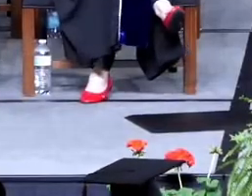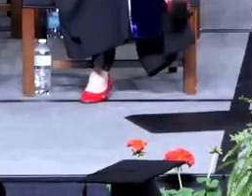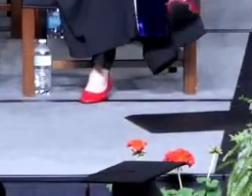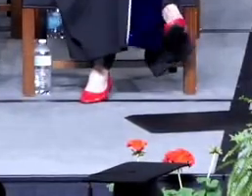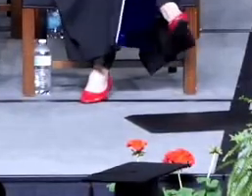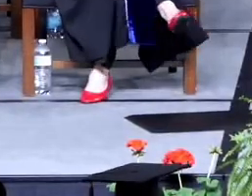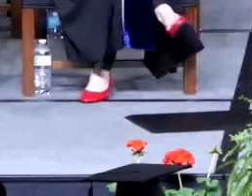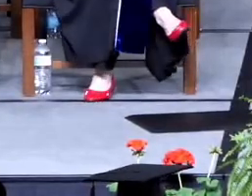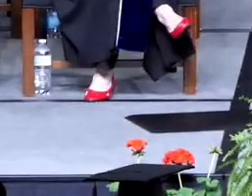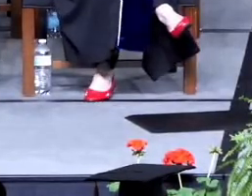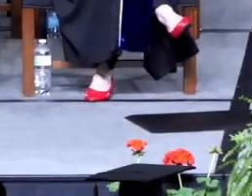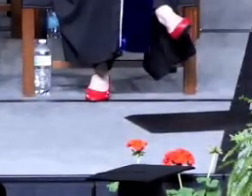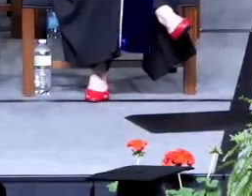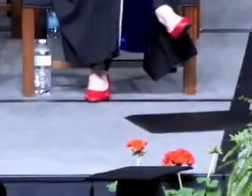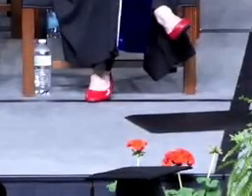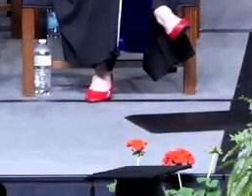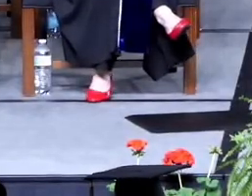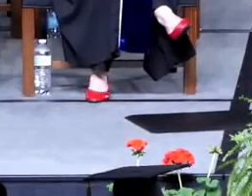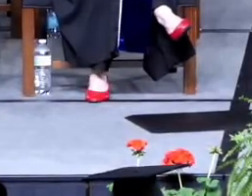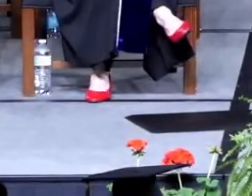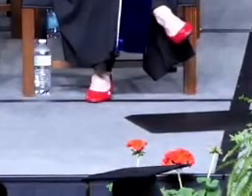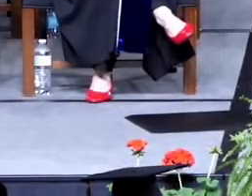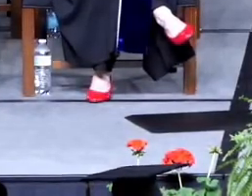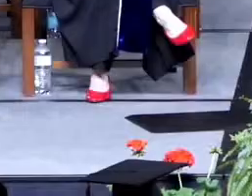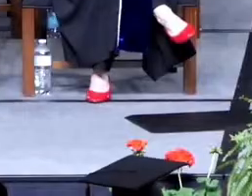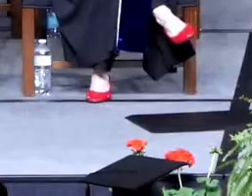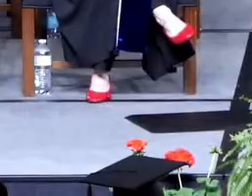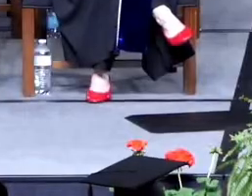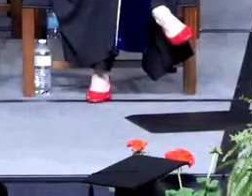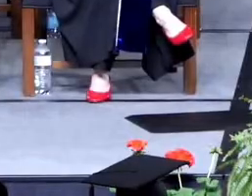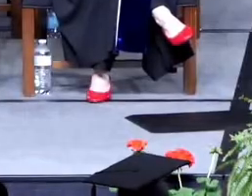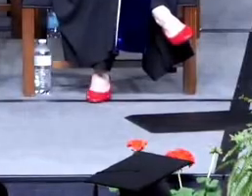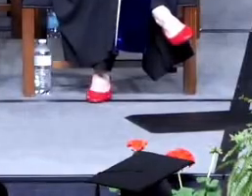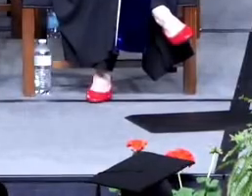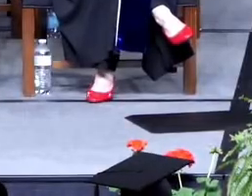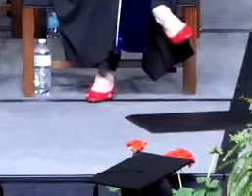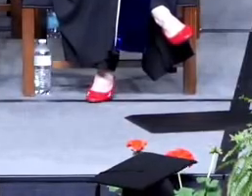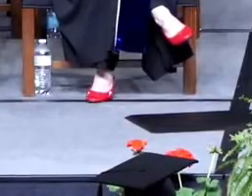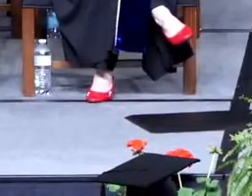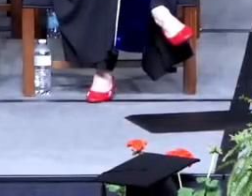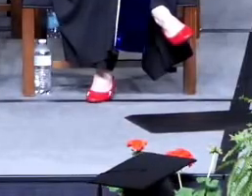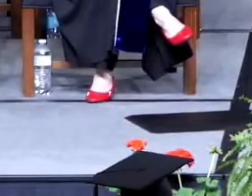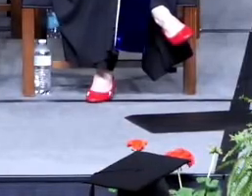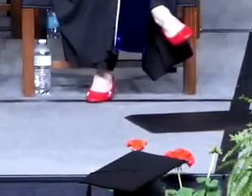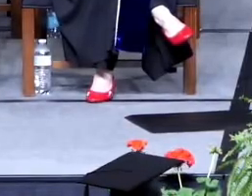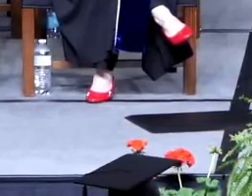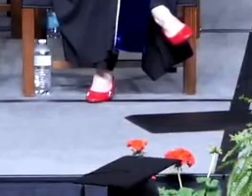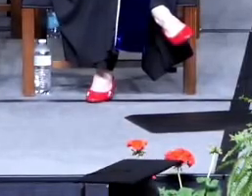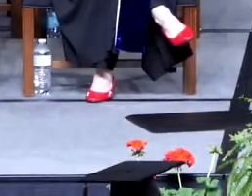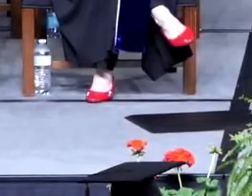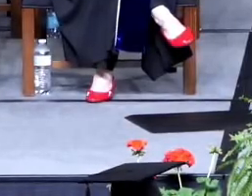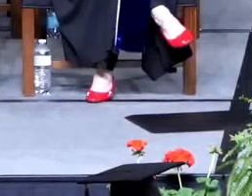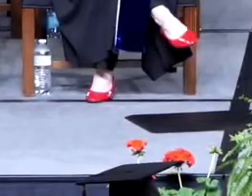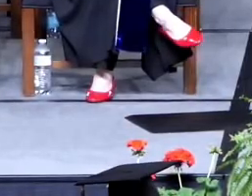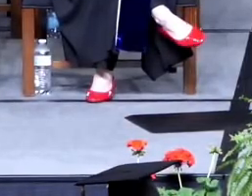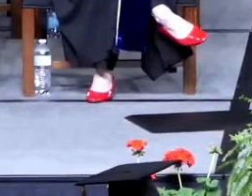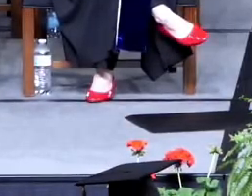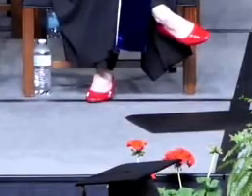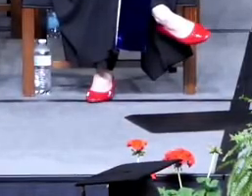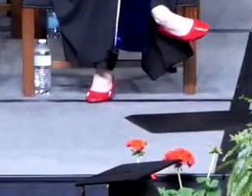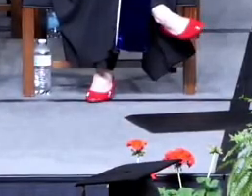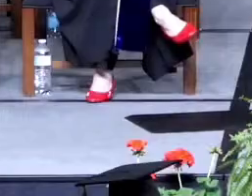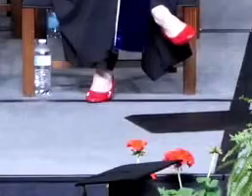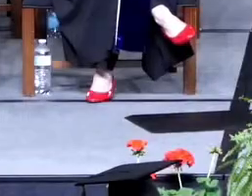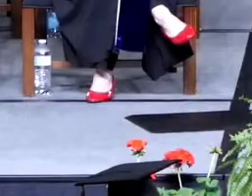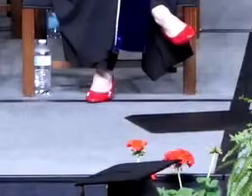has gone way above and beyond the call of duty today to make this ceremony special for you. So there's just